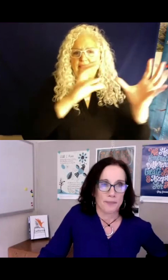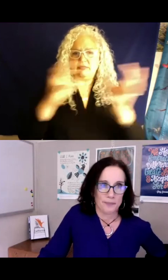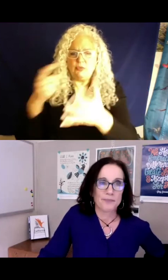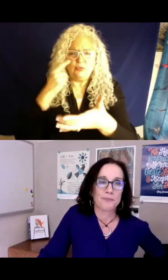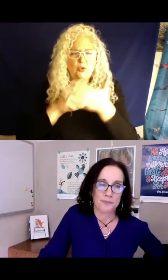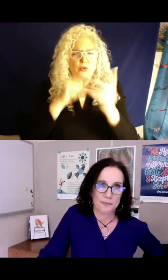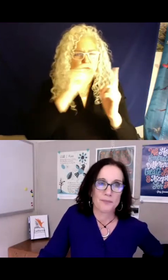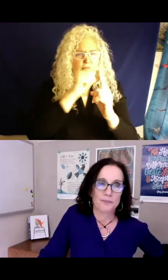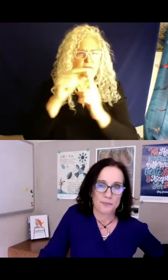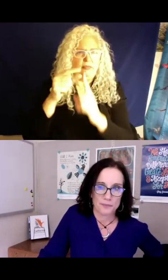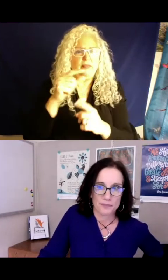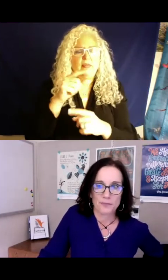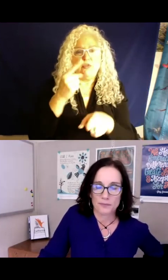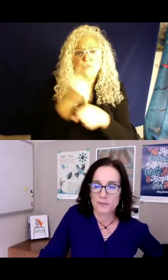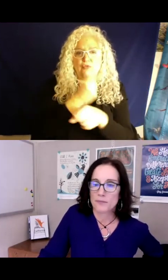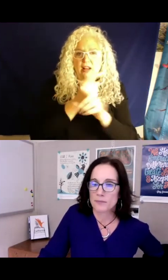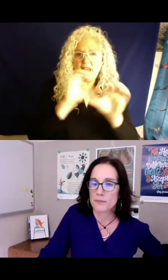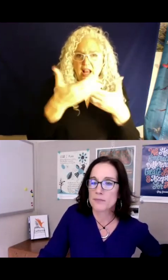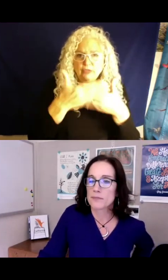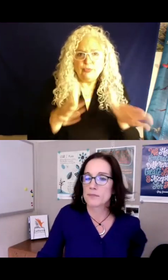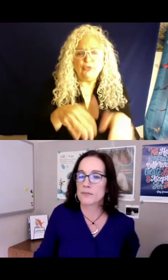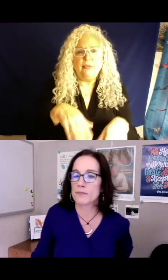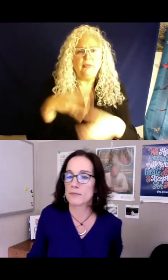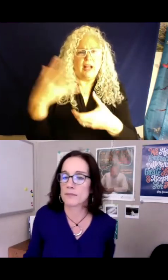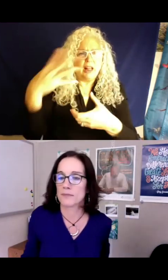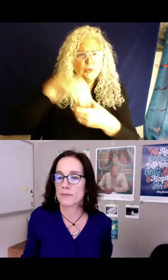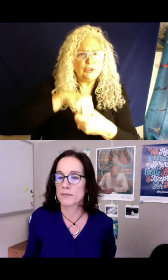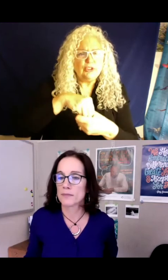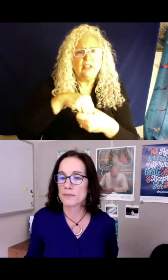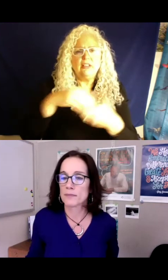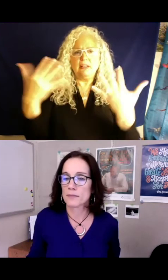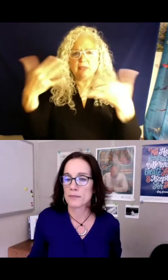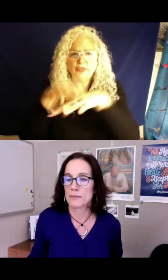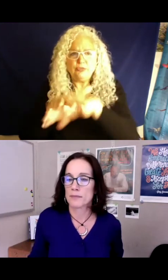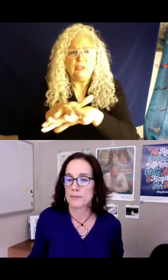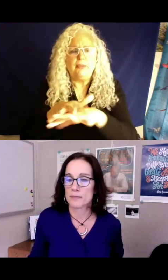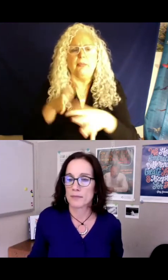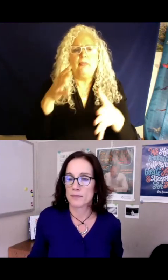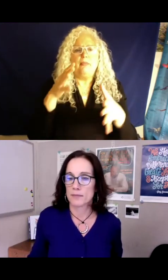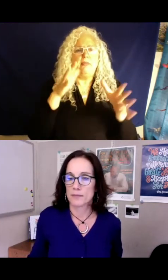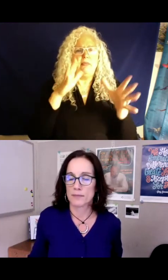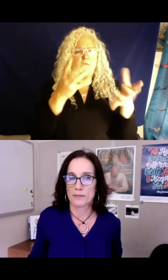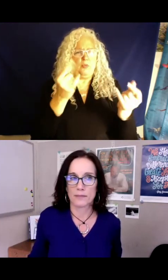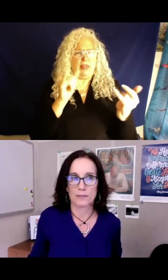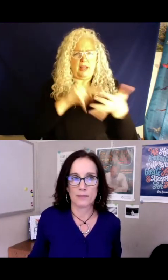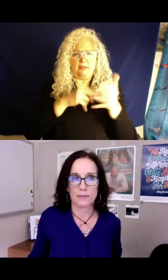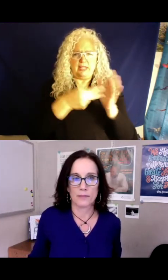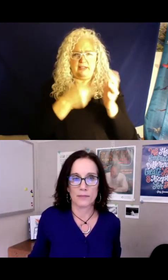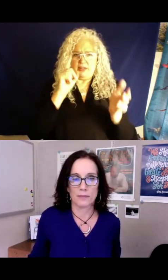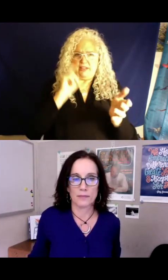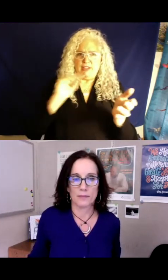As far as placement, there are different groups. You'll notice these terminologies: a regular classroom, inclusion,